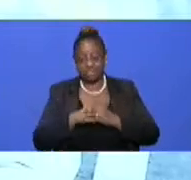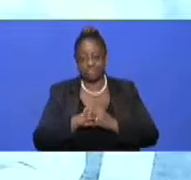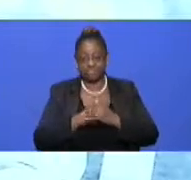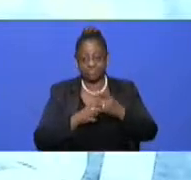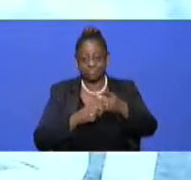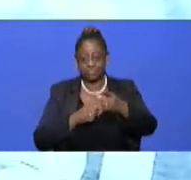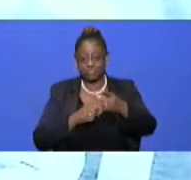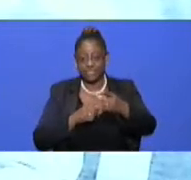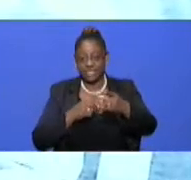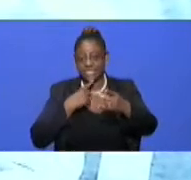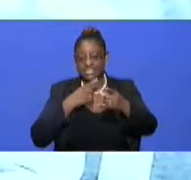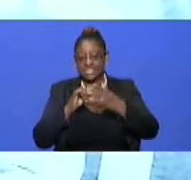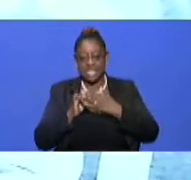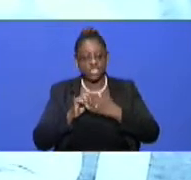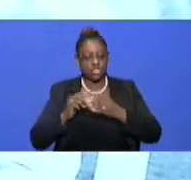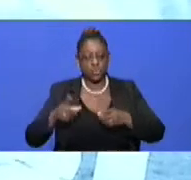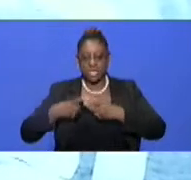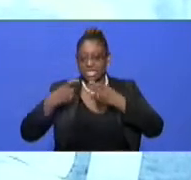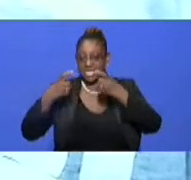Natalie would go,